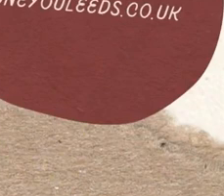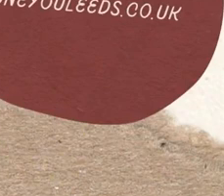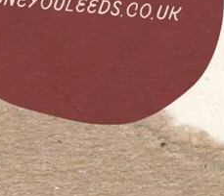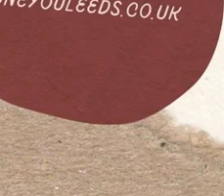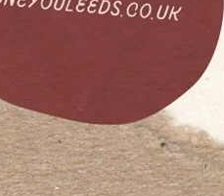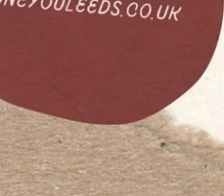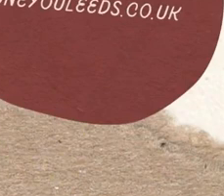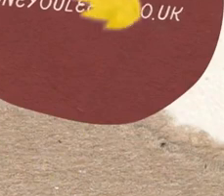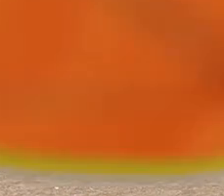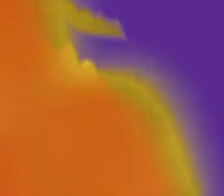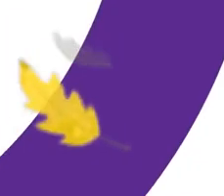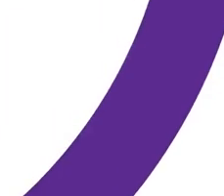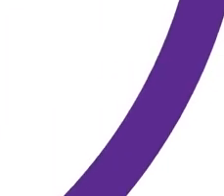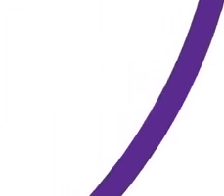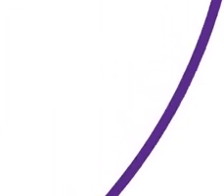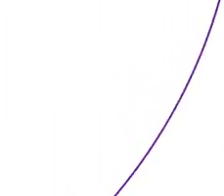fat.